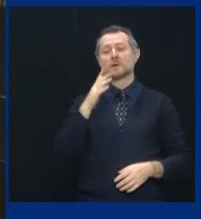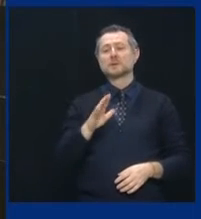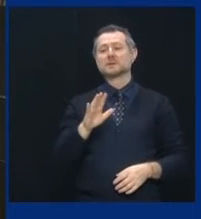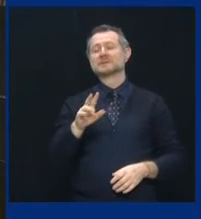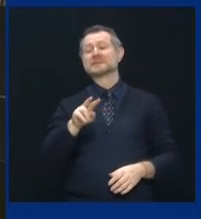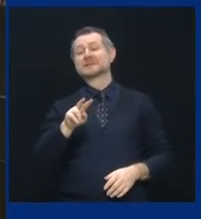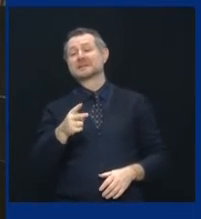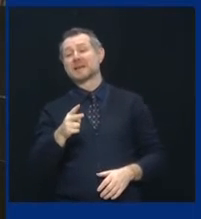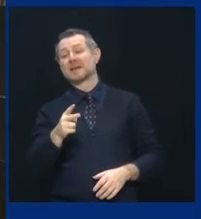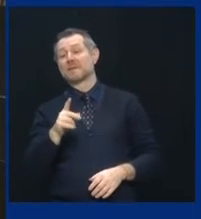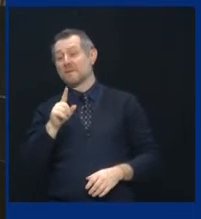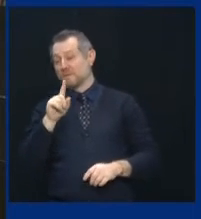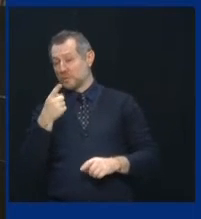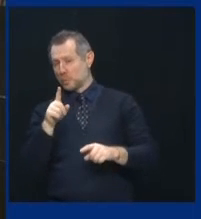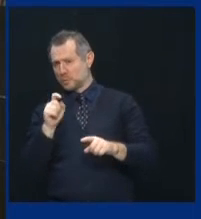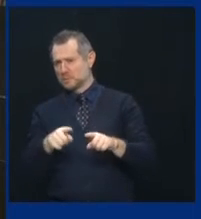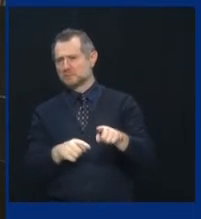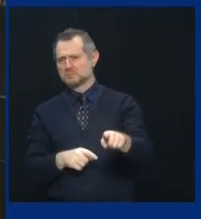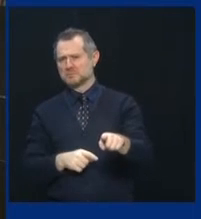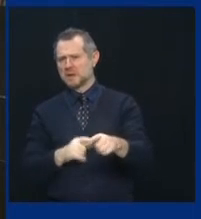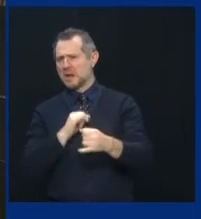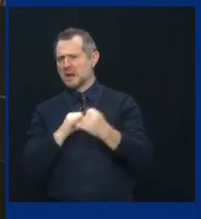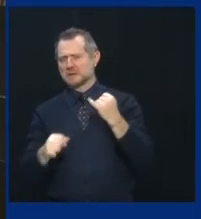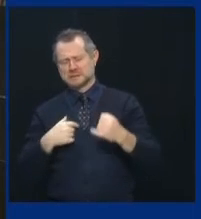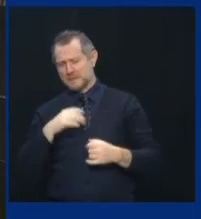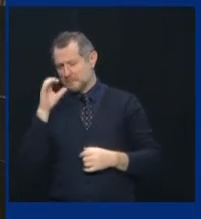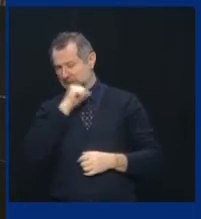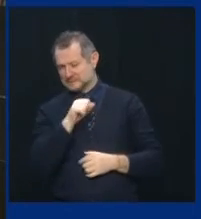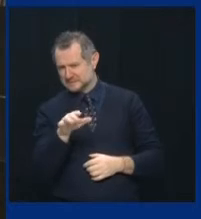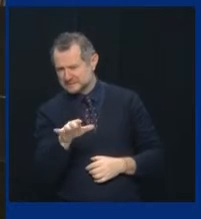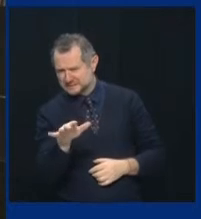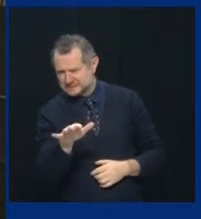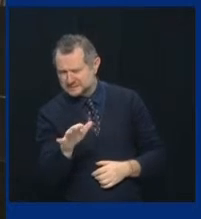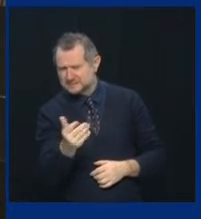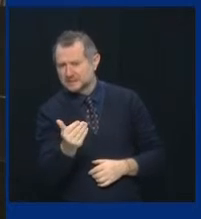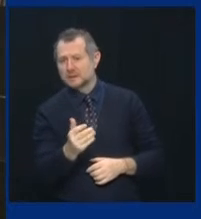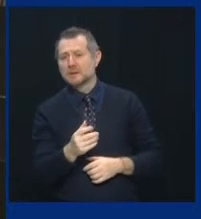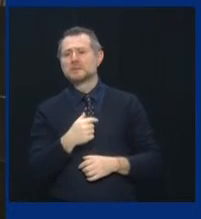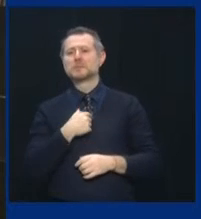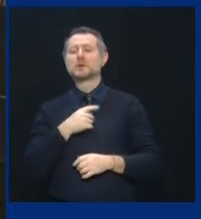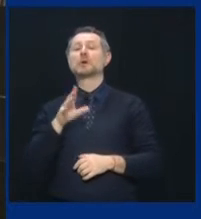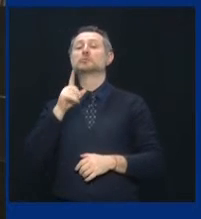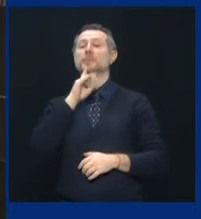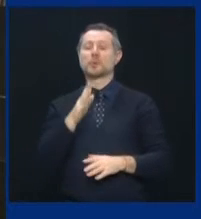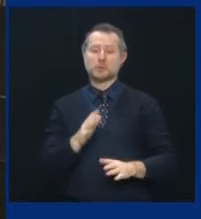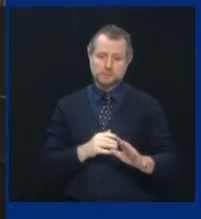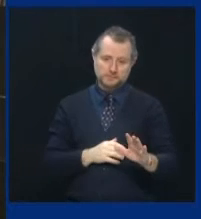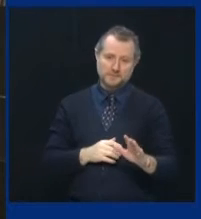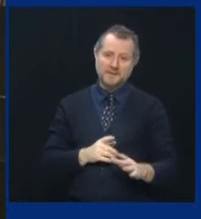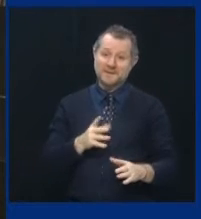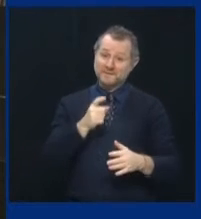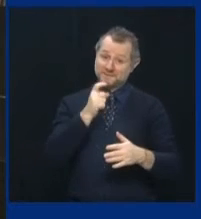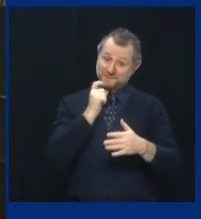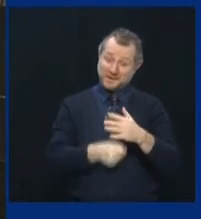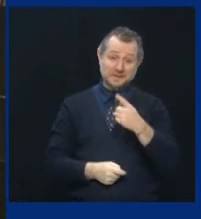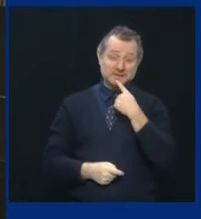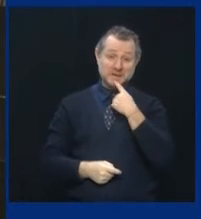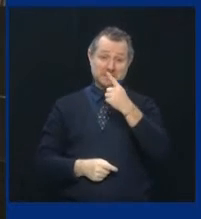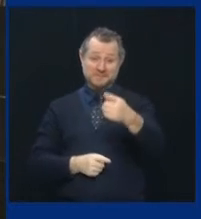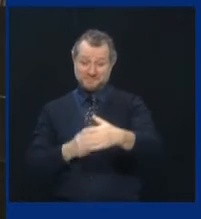first question. But just, is the fines, you have one fine